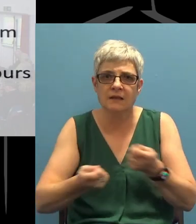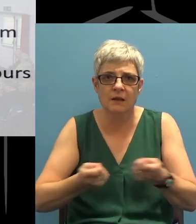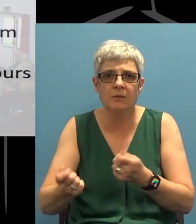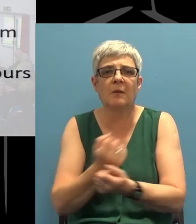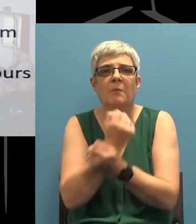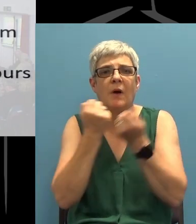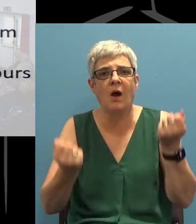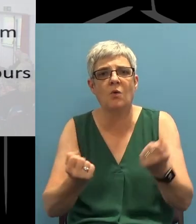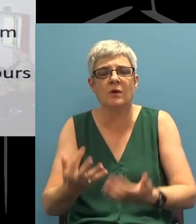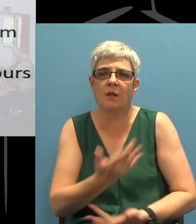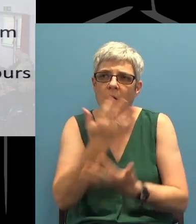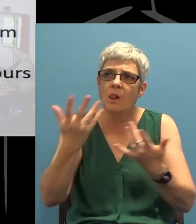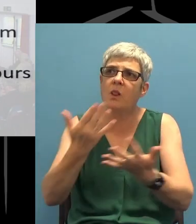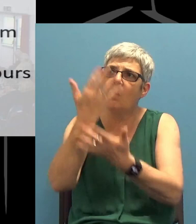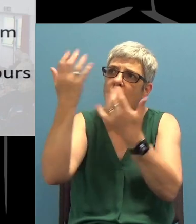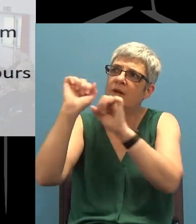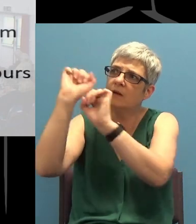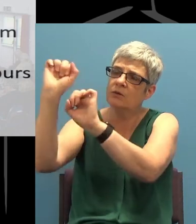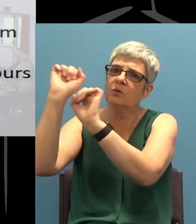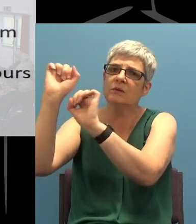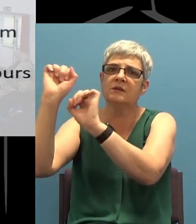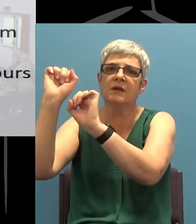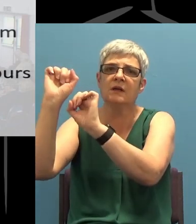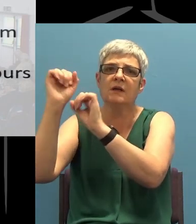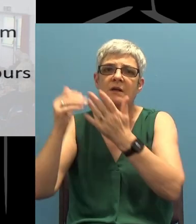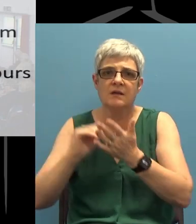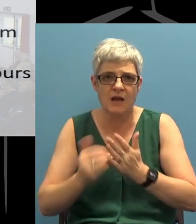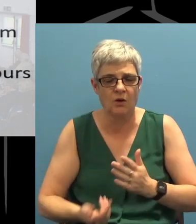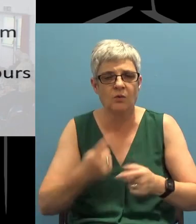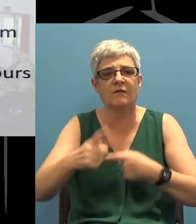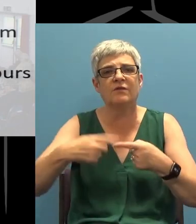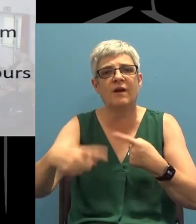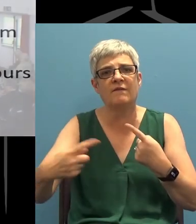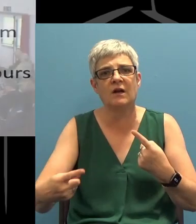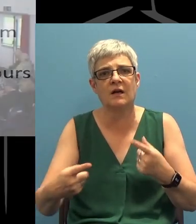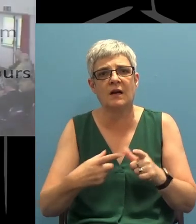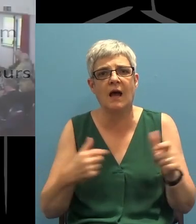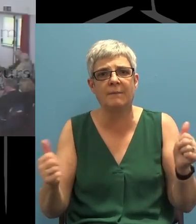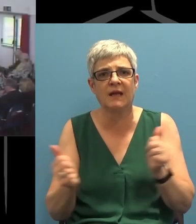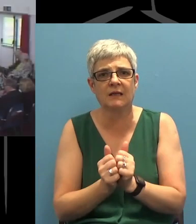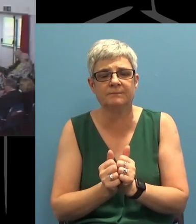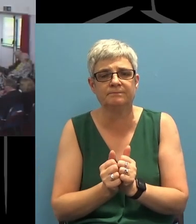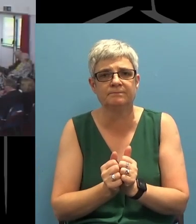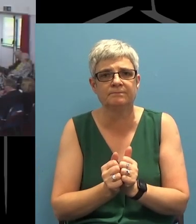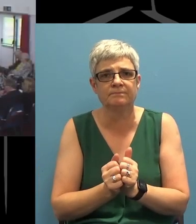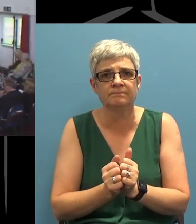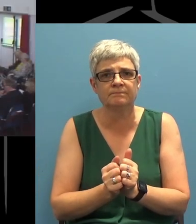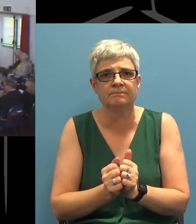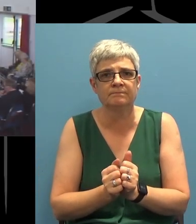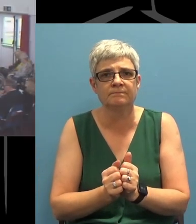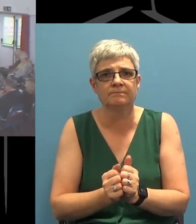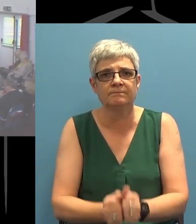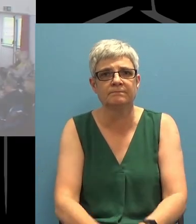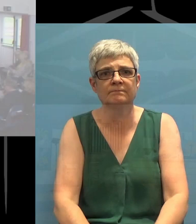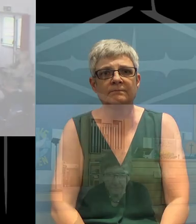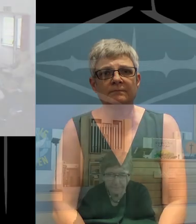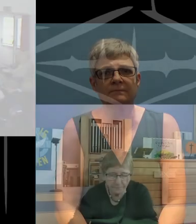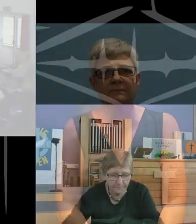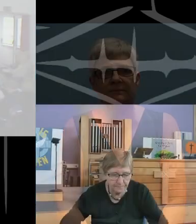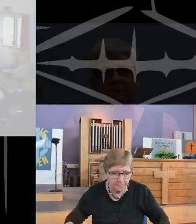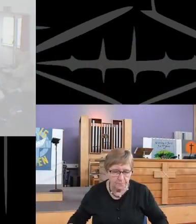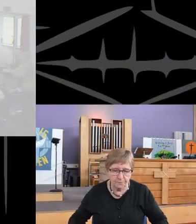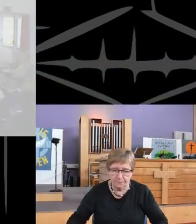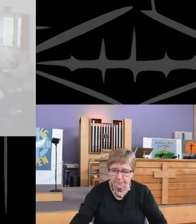kingdom, the power, and the glory are yours, now and forever. Amen.